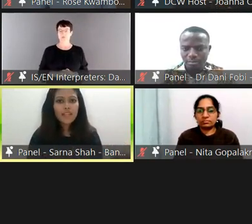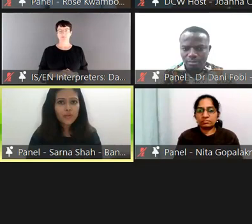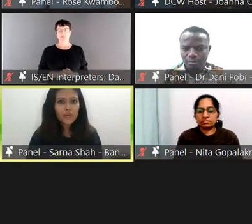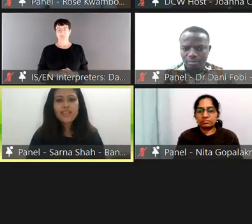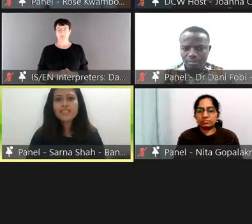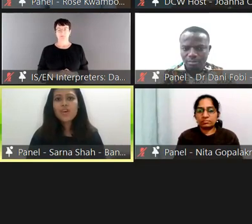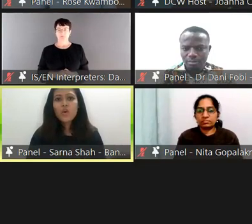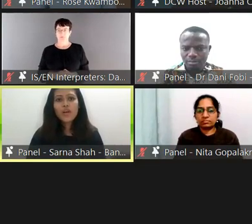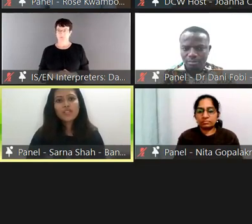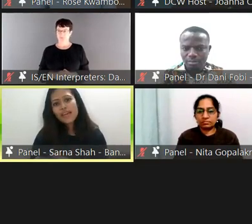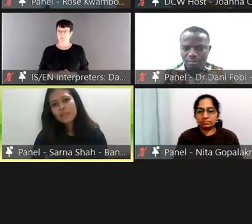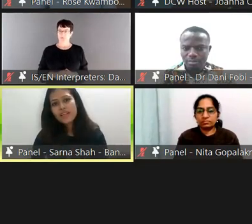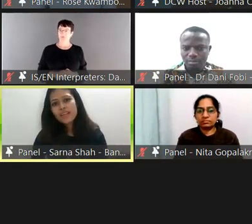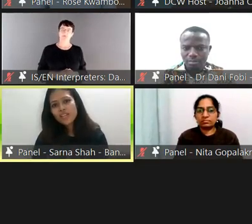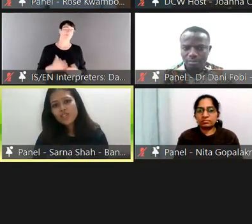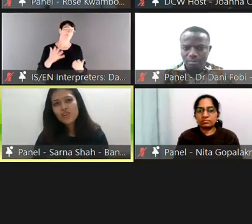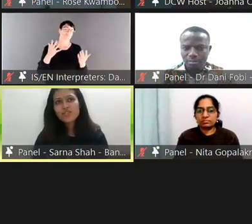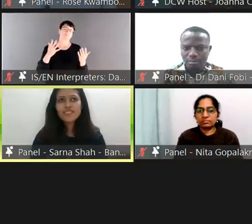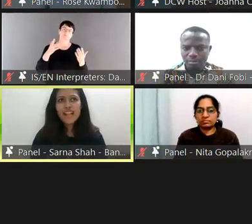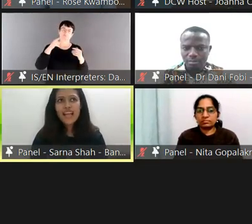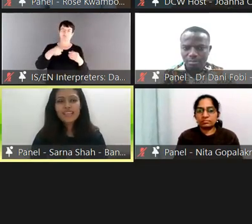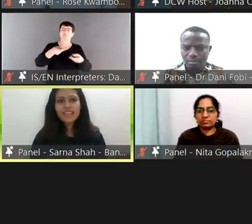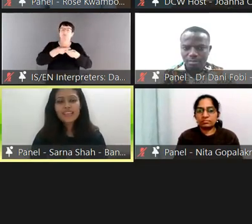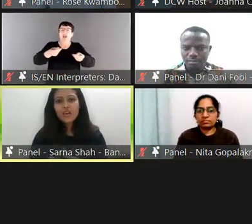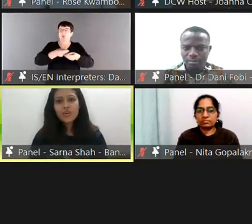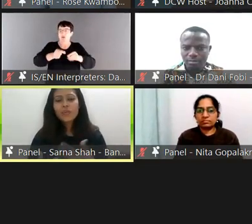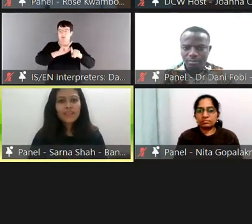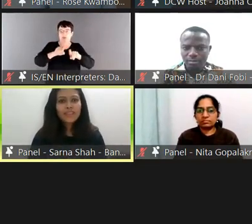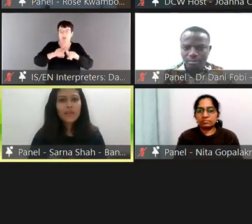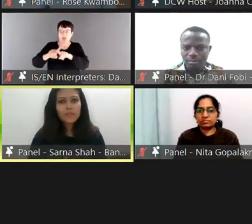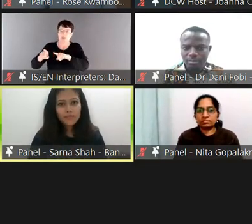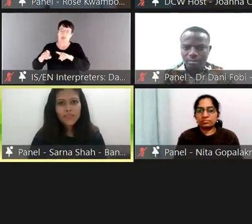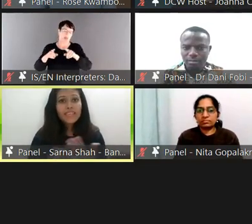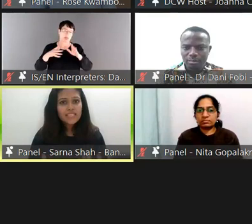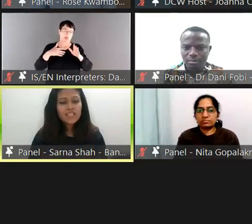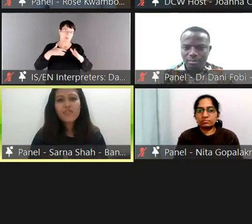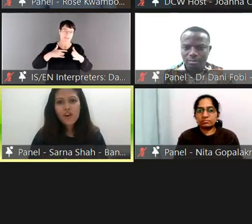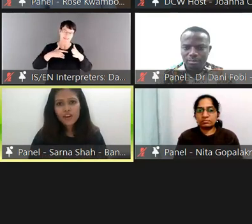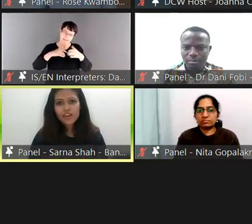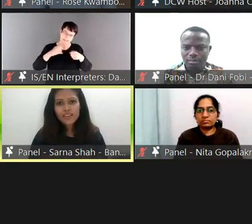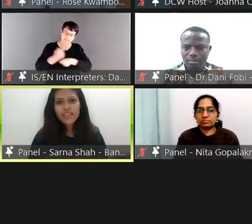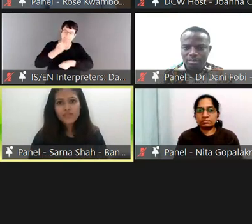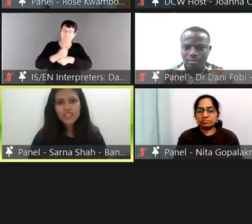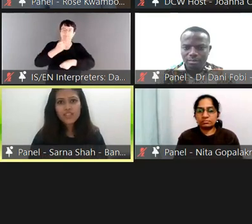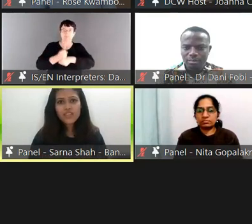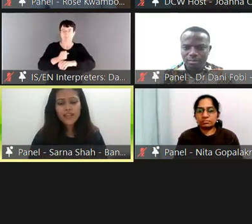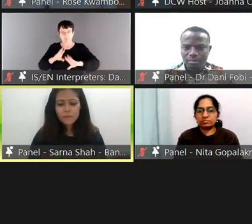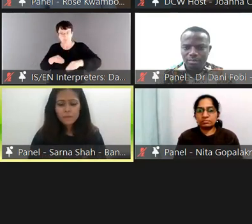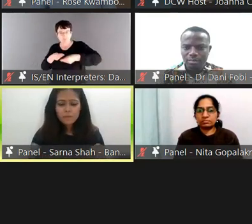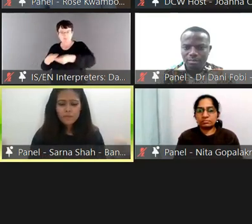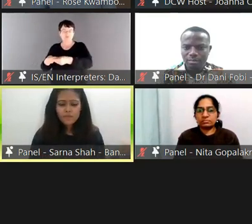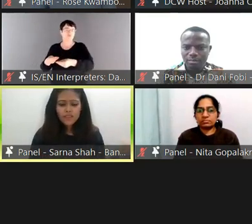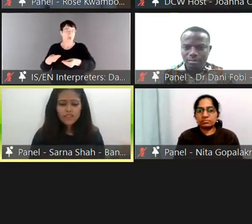and language. We also adapted lessons like to make them easy for deaf